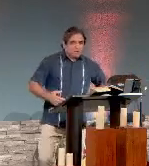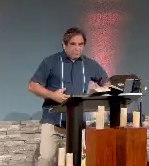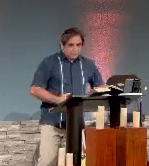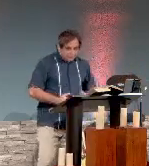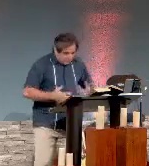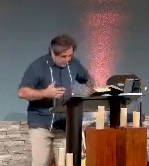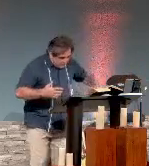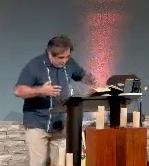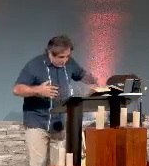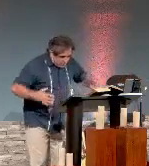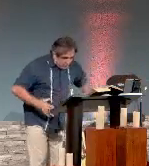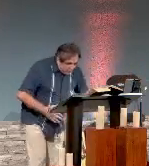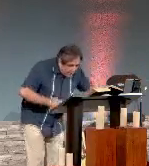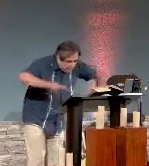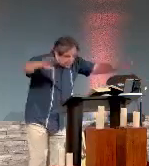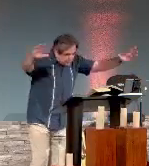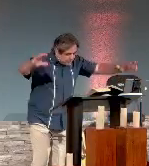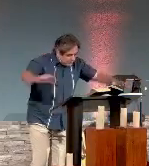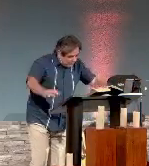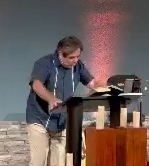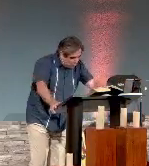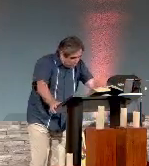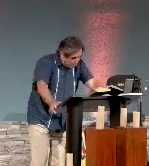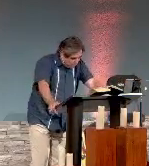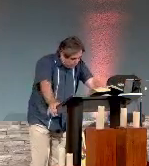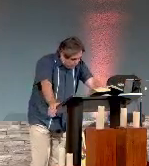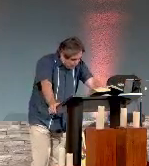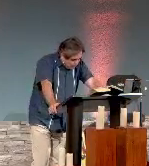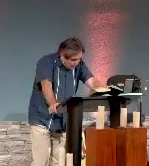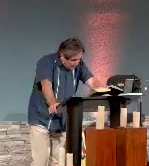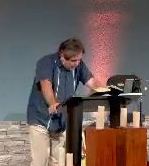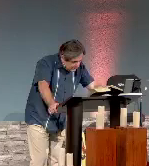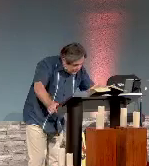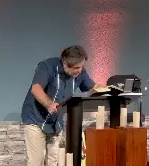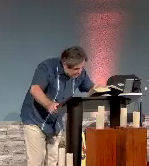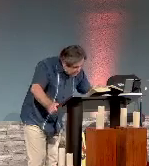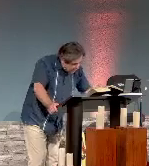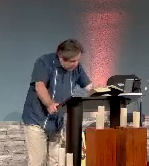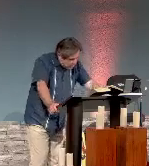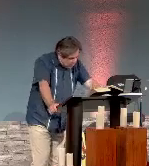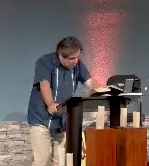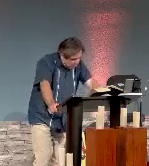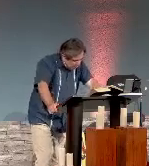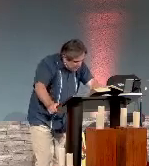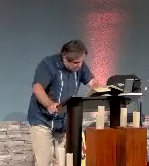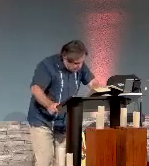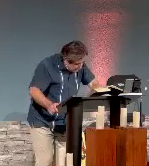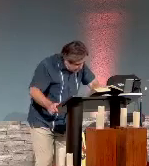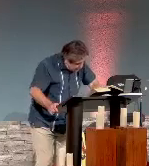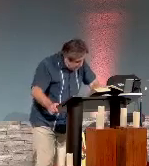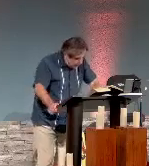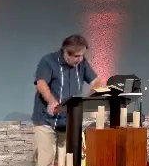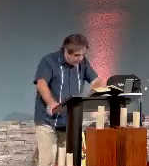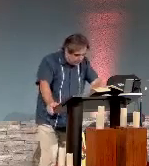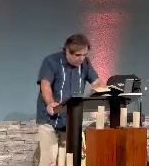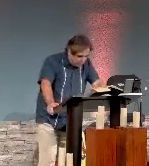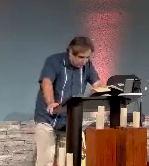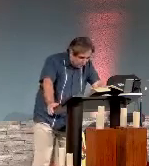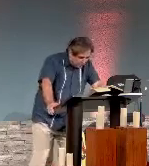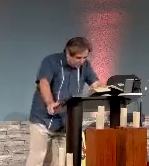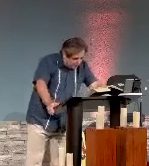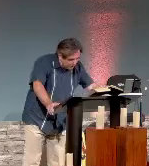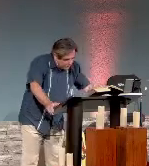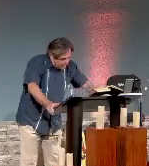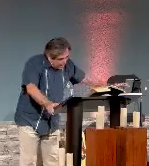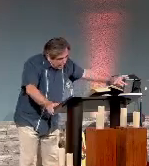lighting up believers to light up the streets of Rome. He says this in verse number 11 of 2 Peter chapter 2.